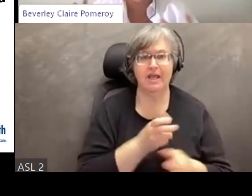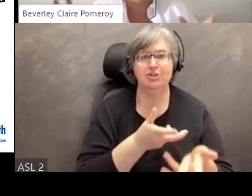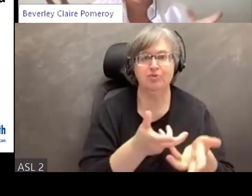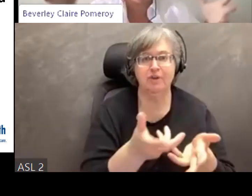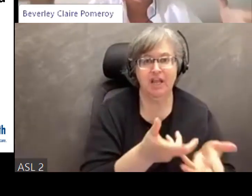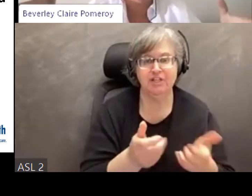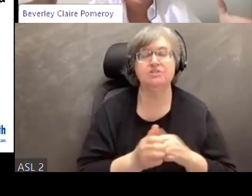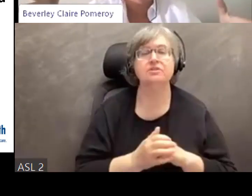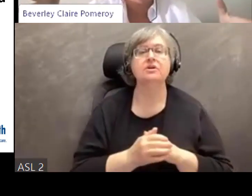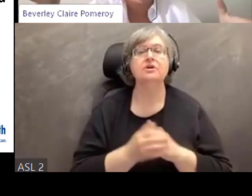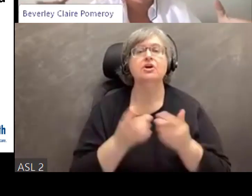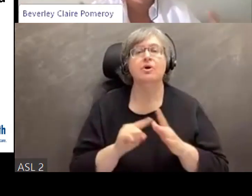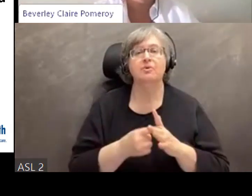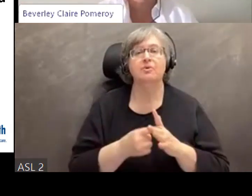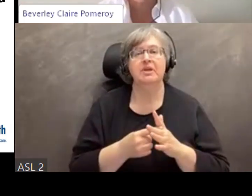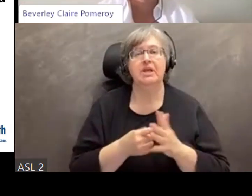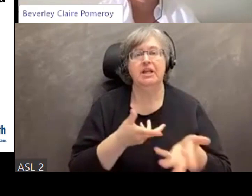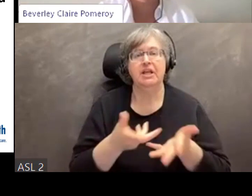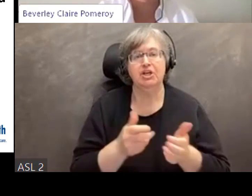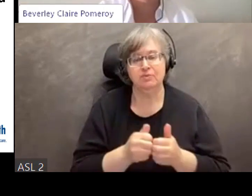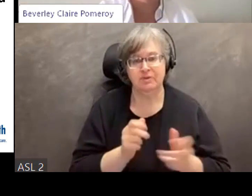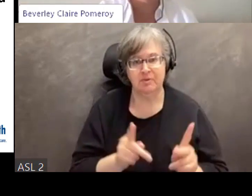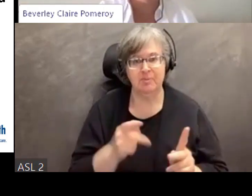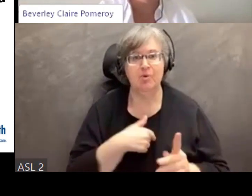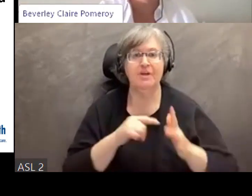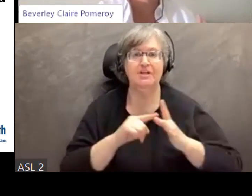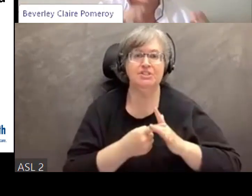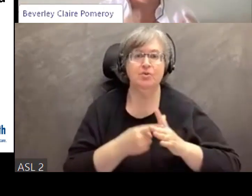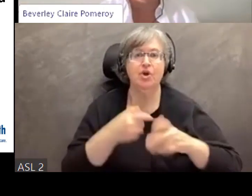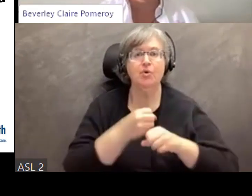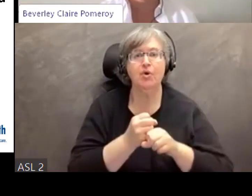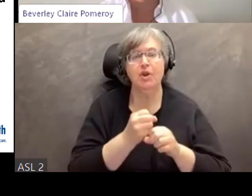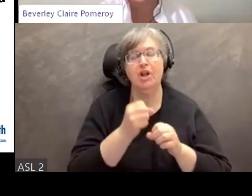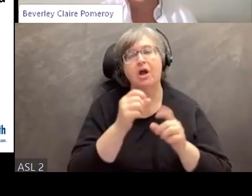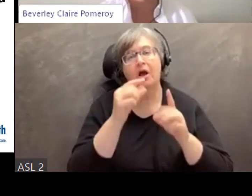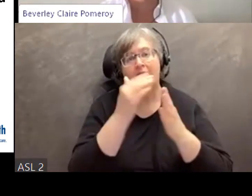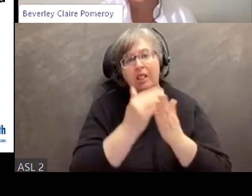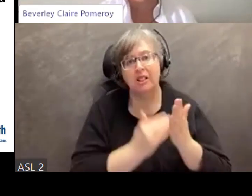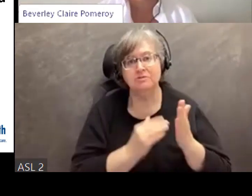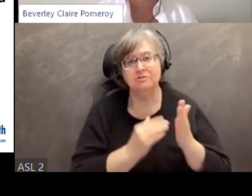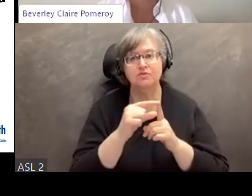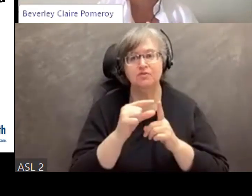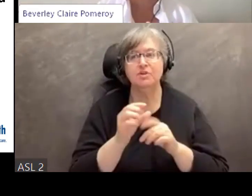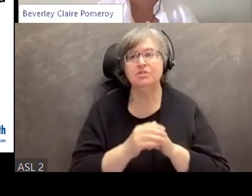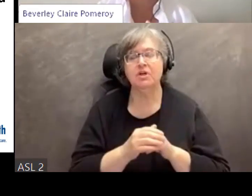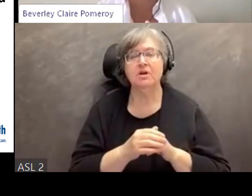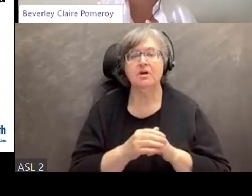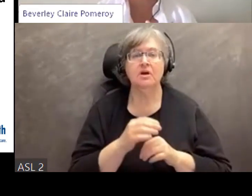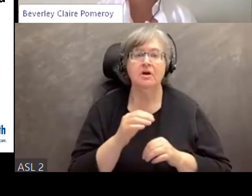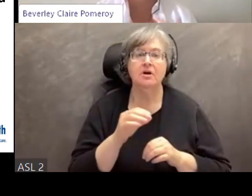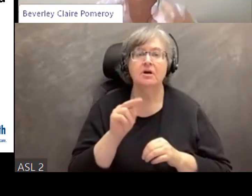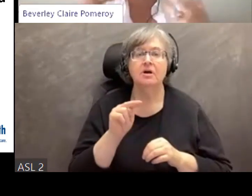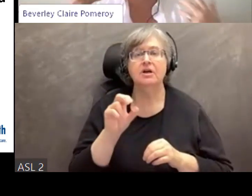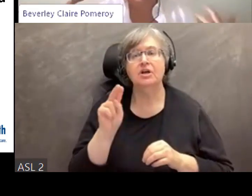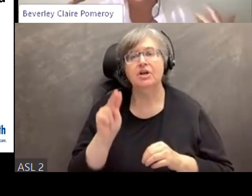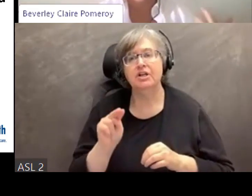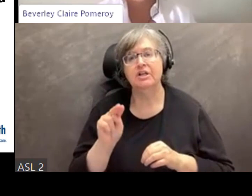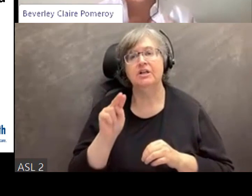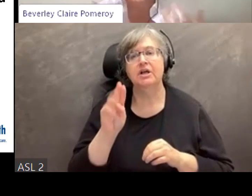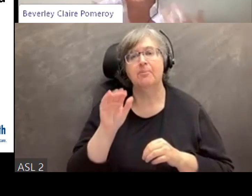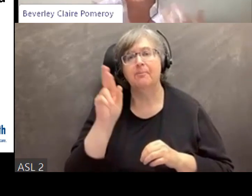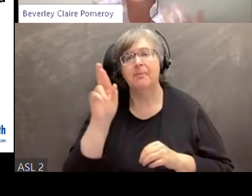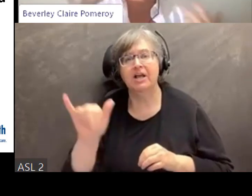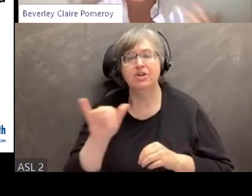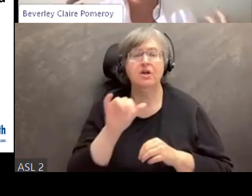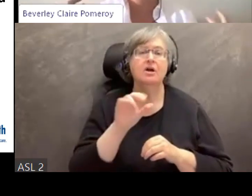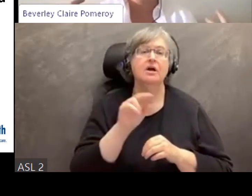that work and to engage. When we begin engaging with a group or team, we always start to create a list of words to retire. So I'm non-binary, I'm